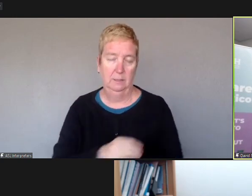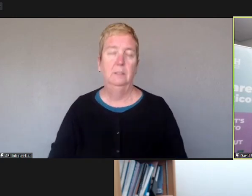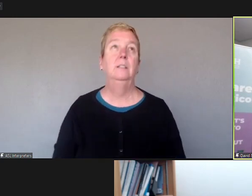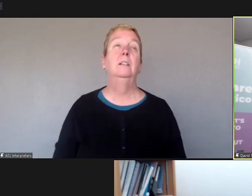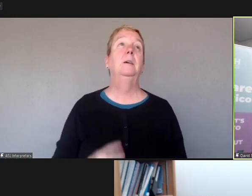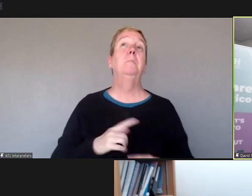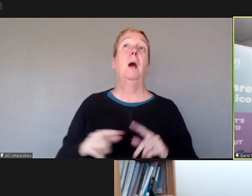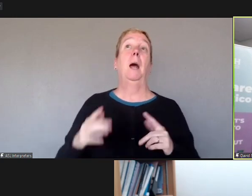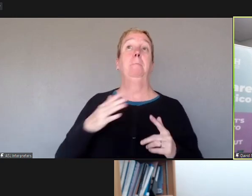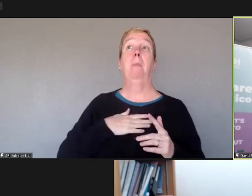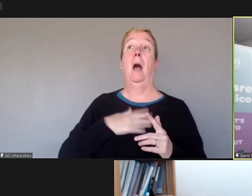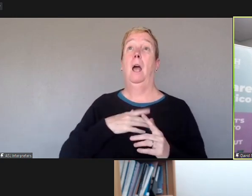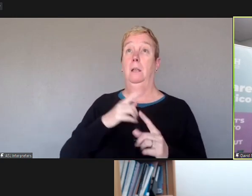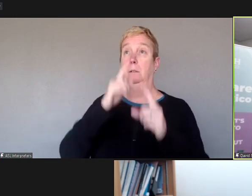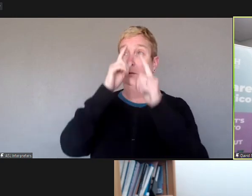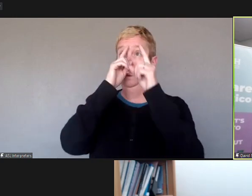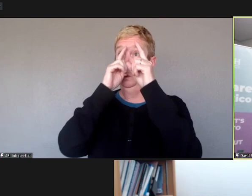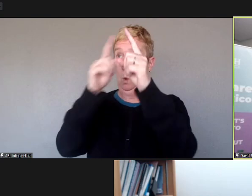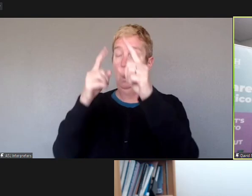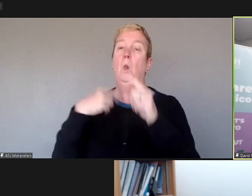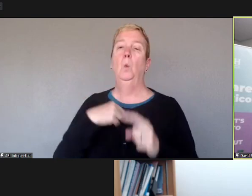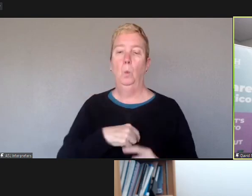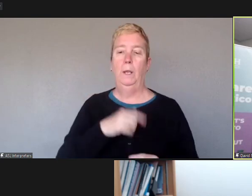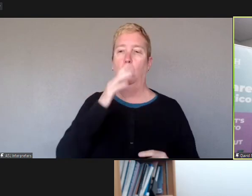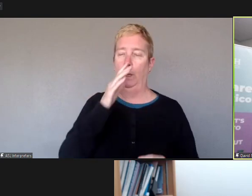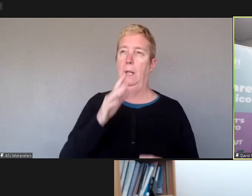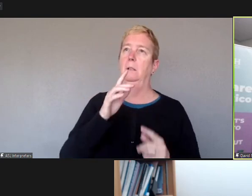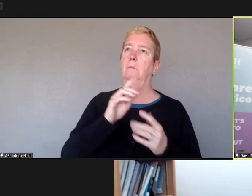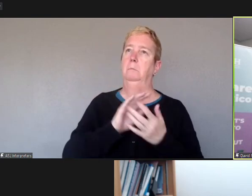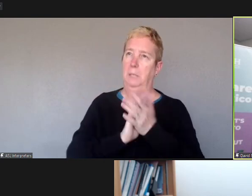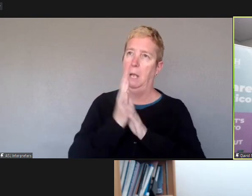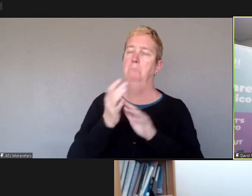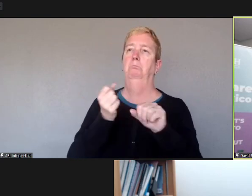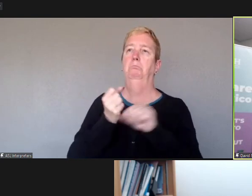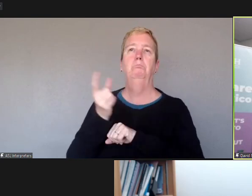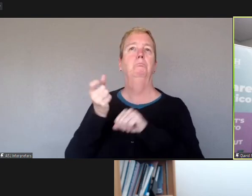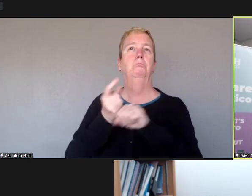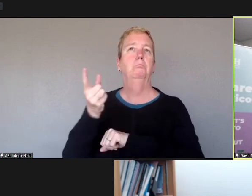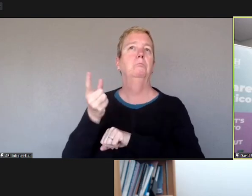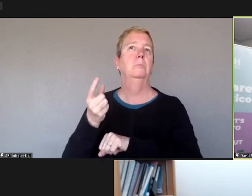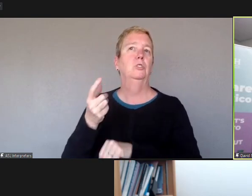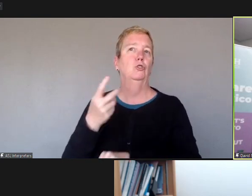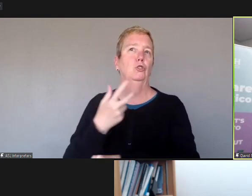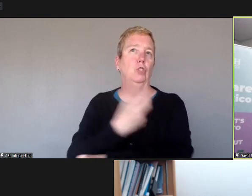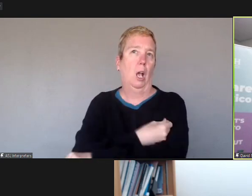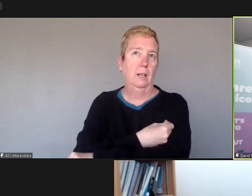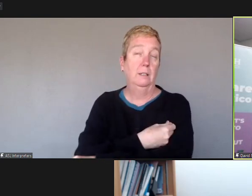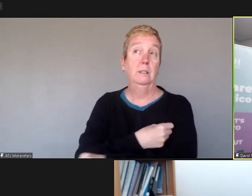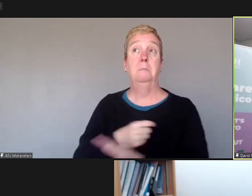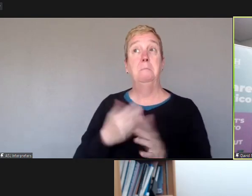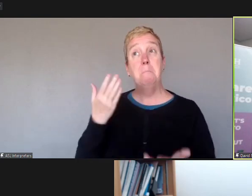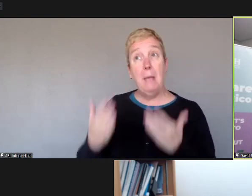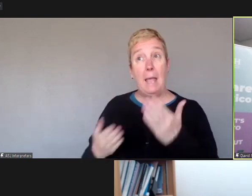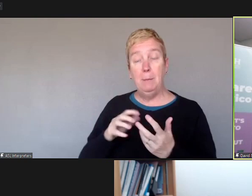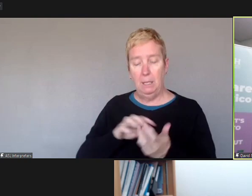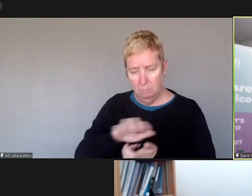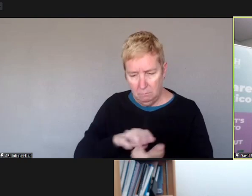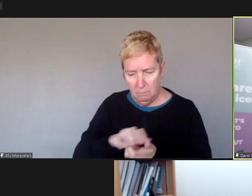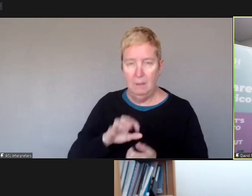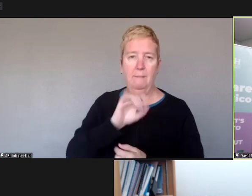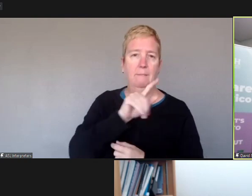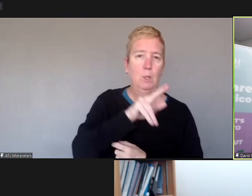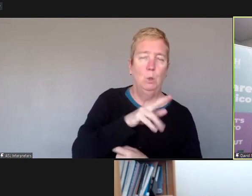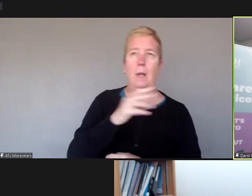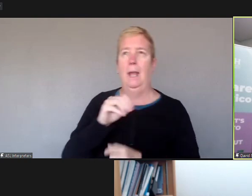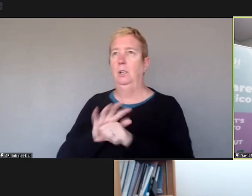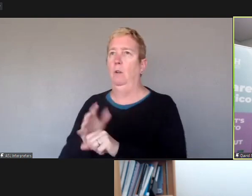happen would be that we would evolve to an annual shot. I don't know if they'll ever mix it with influenza or not. I don't